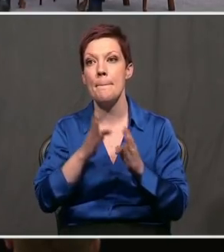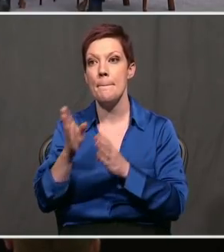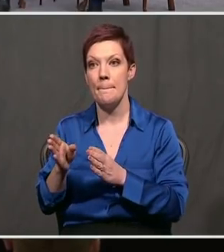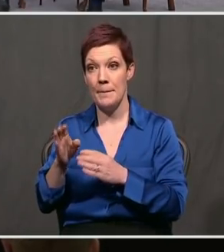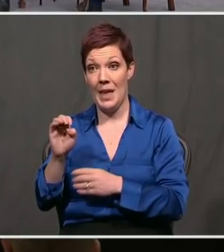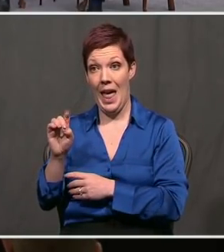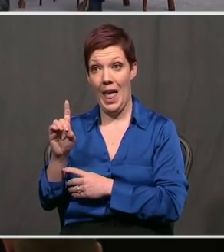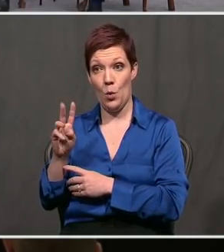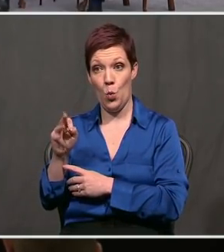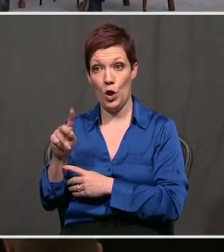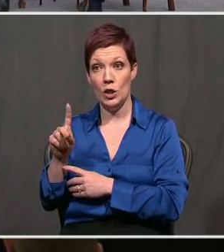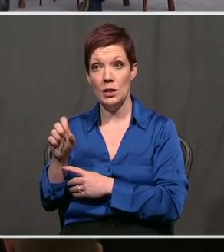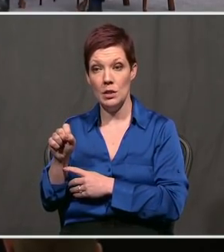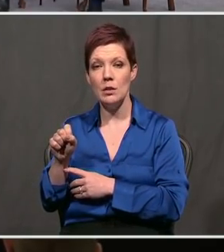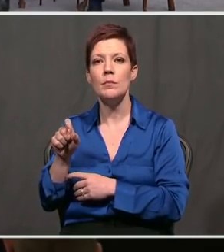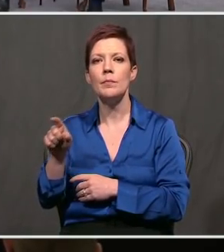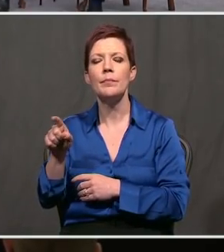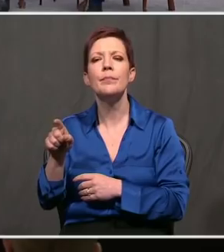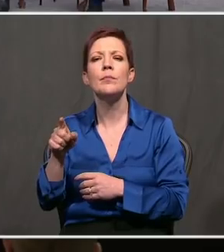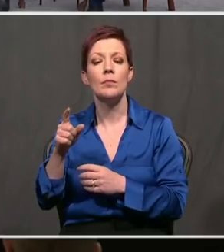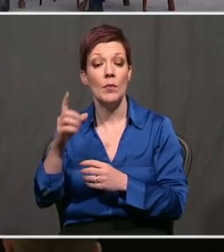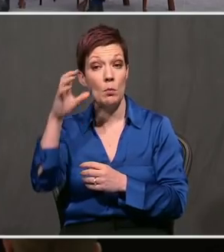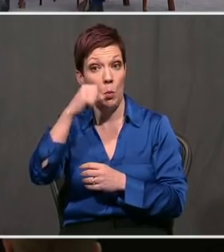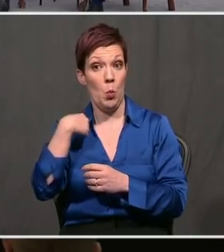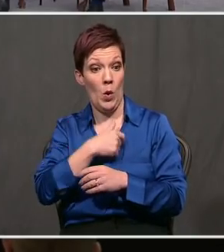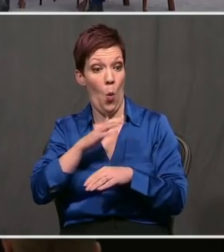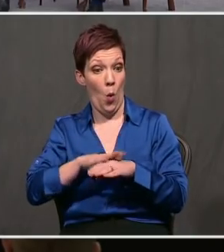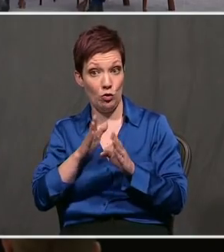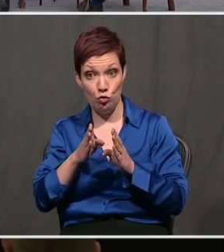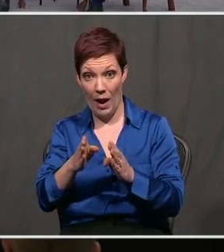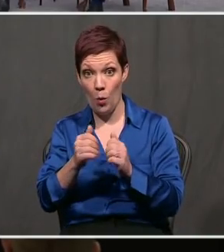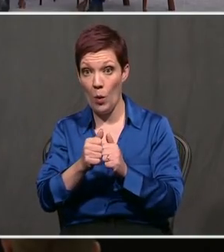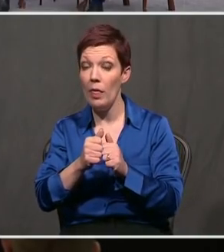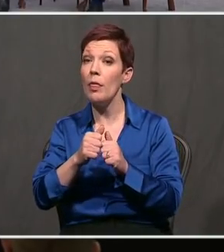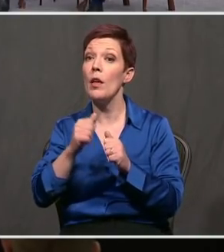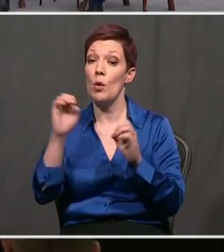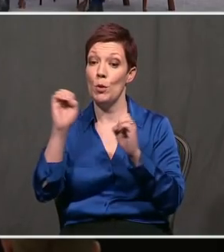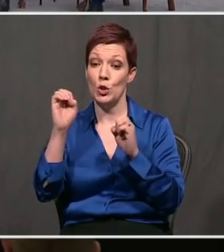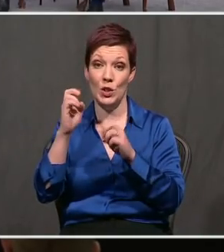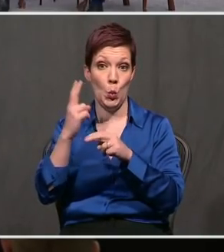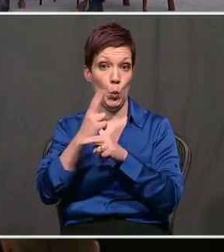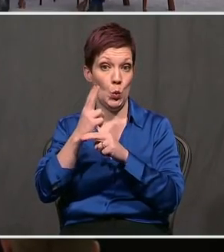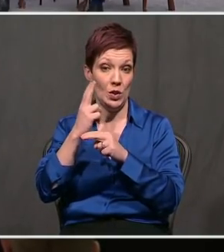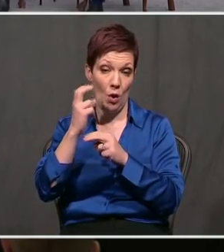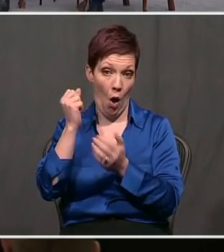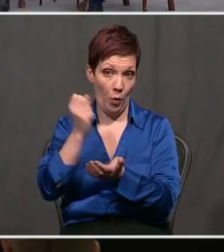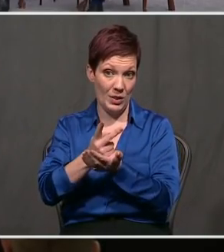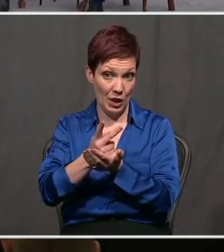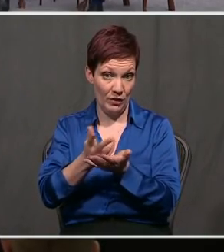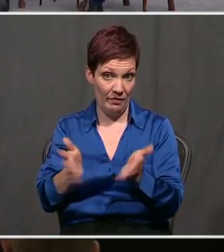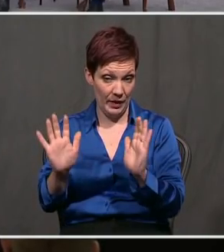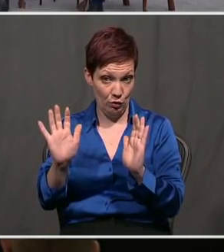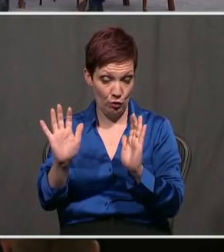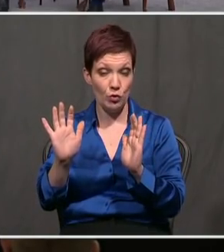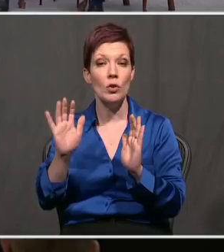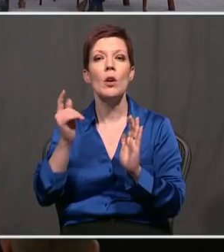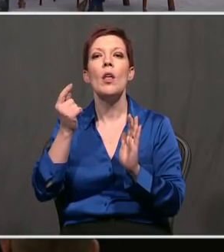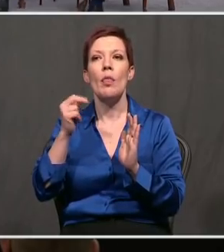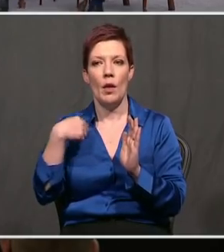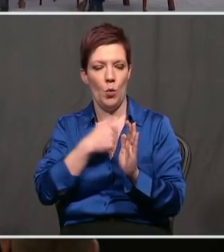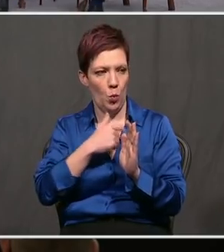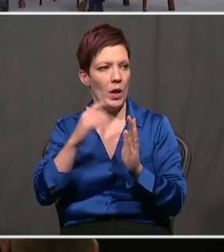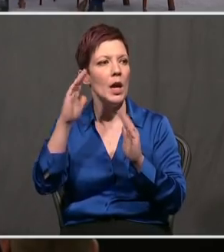with the emergency use authorization and so forth, we expect 39,000 doses of Pfizer the first week, about 40,000 the second